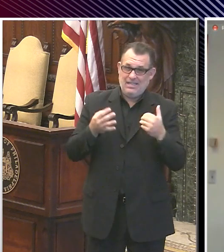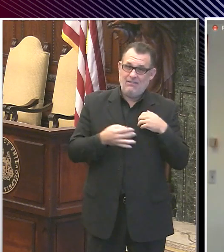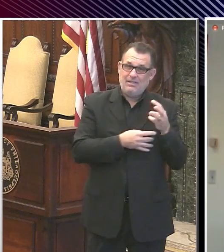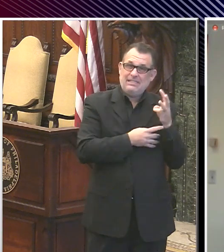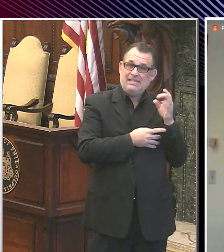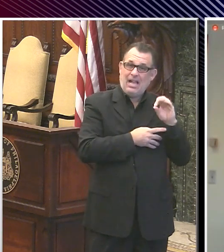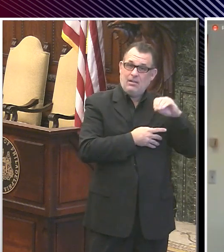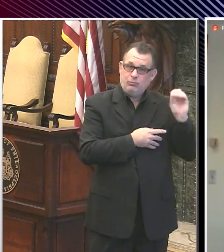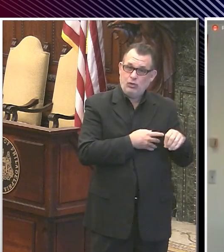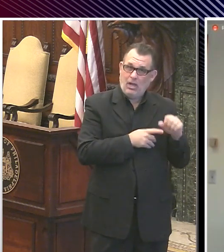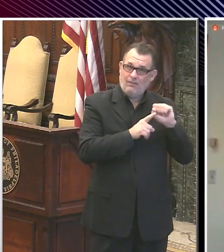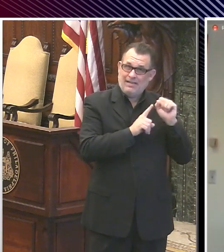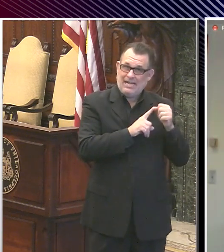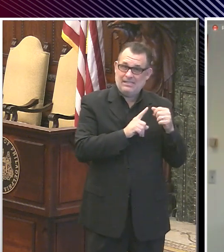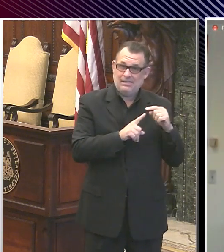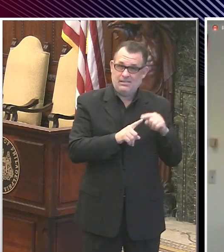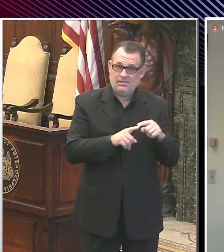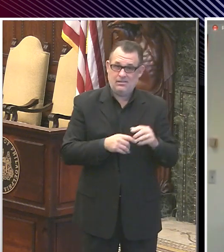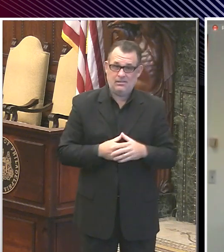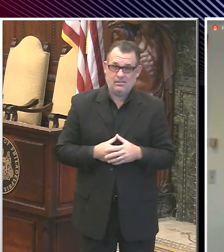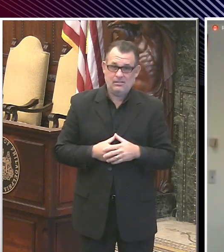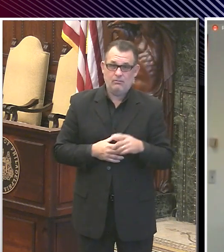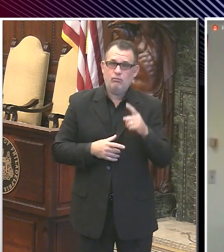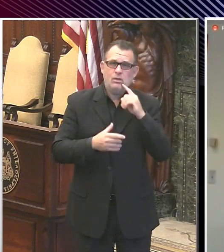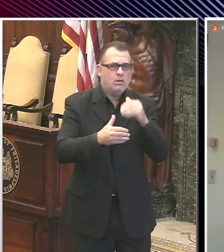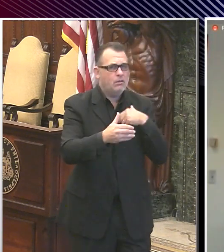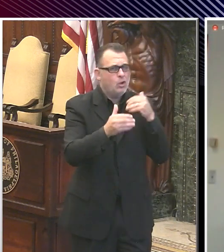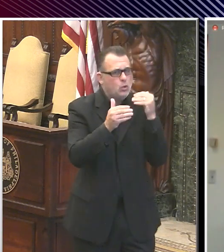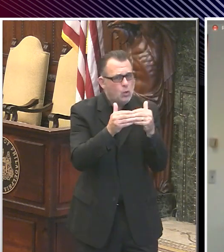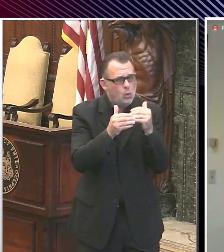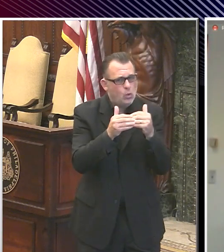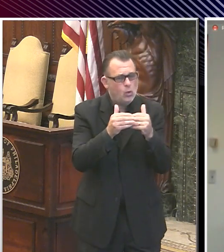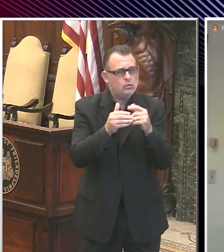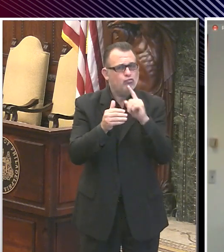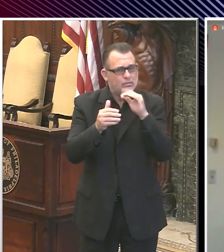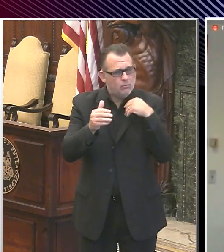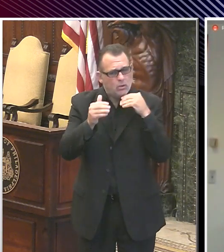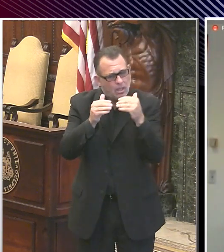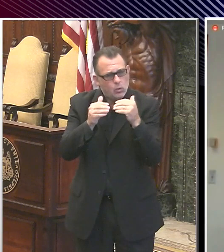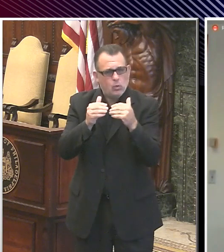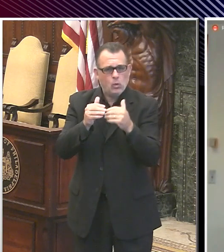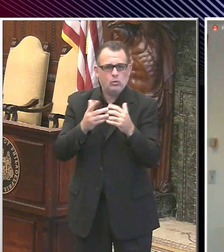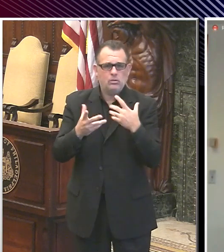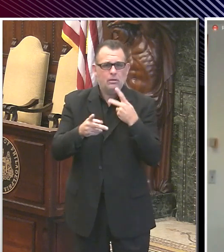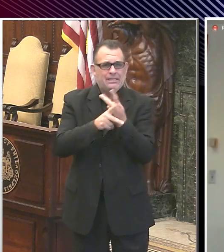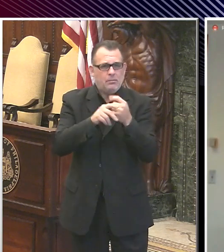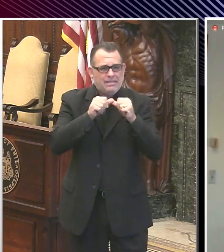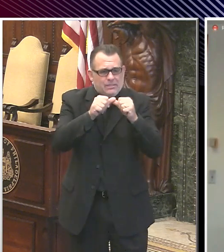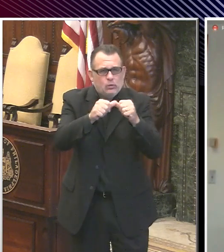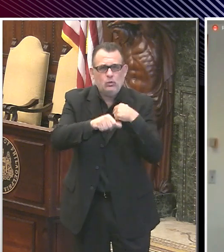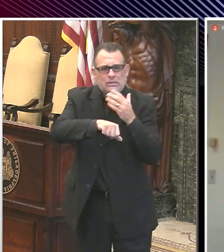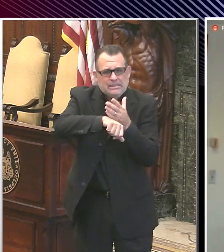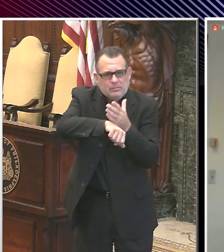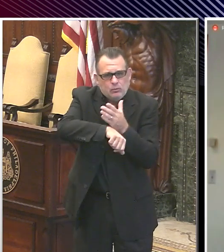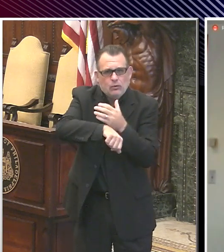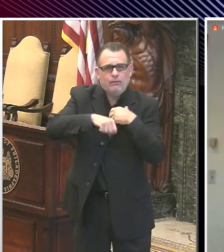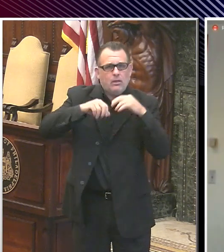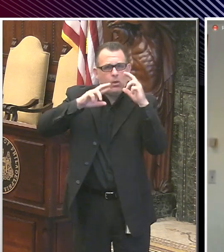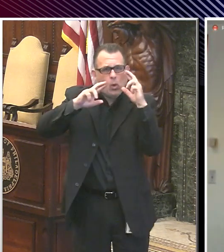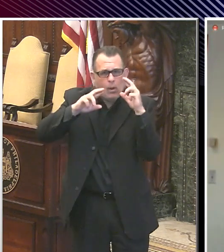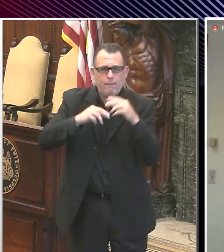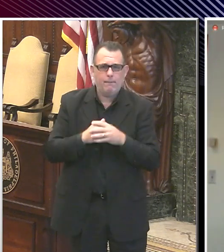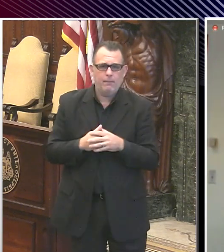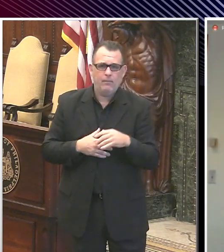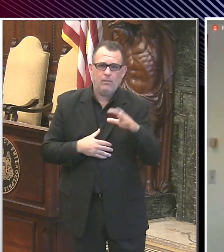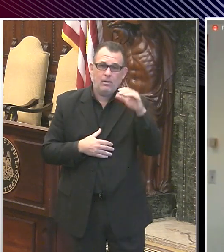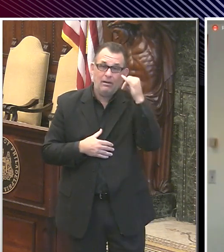cases. So we're very, very close. So in hopes that we will have continued progress over the next 2 weeks, we will allow more activities